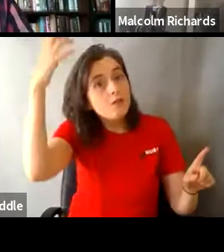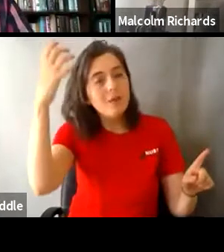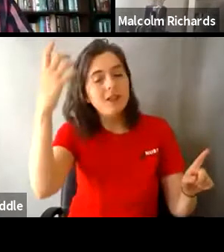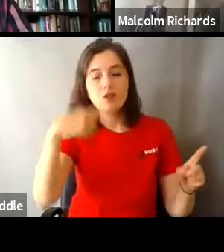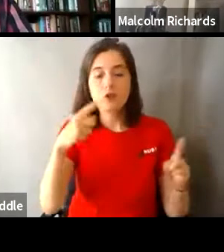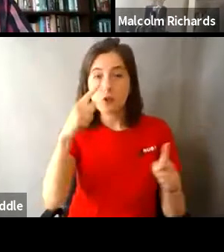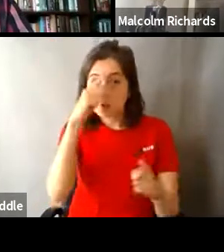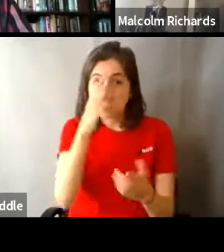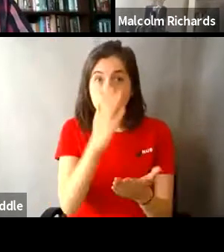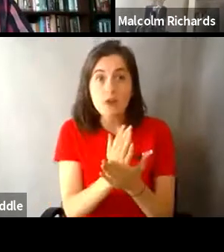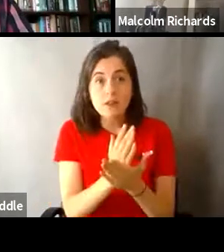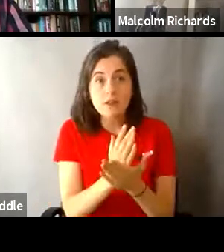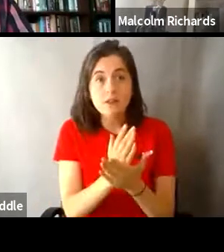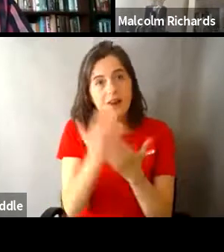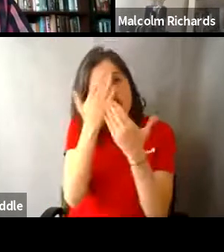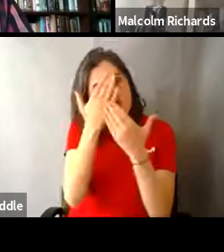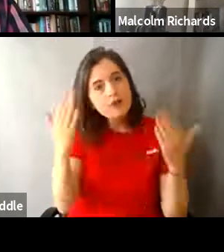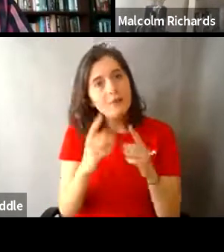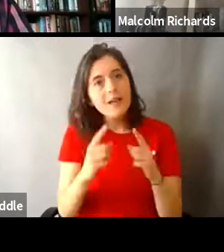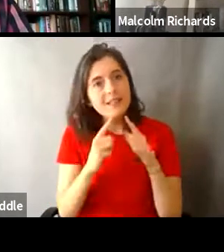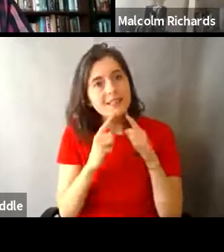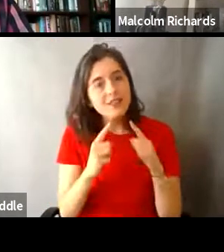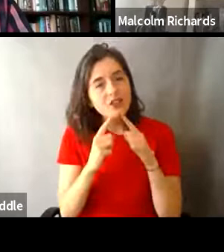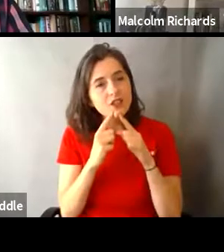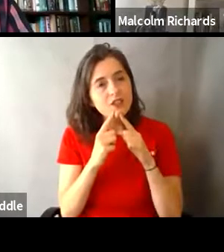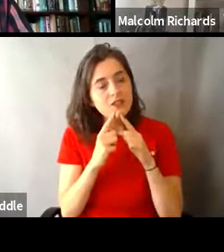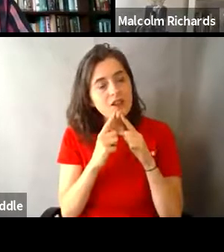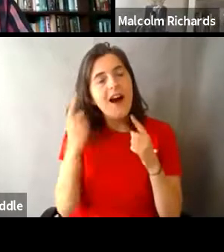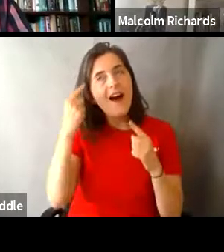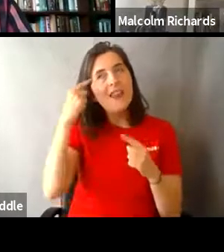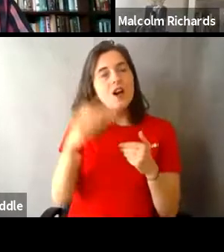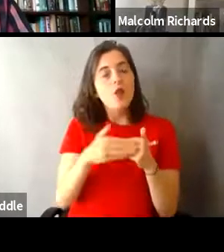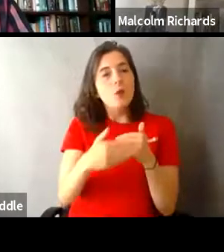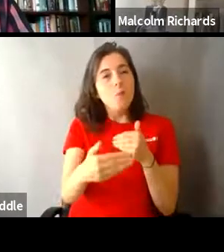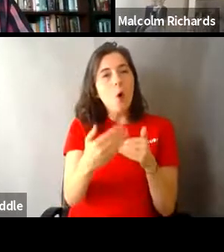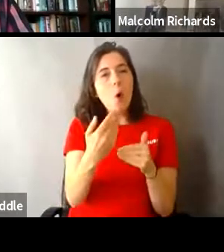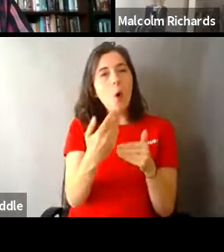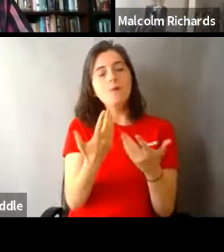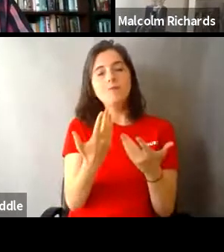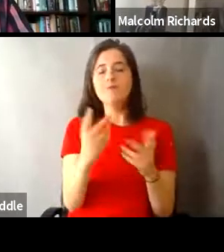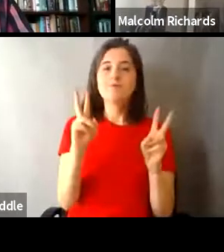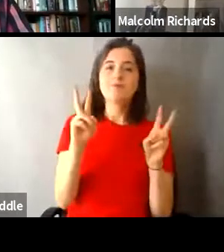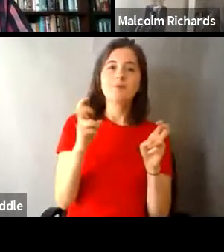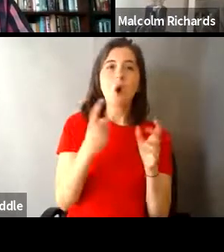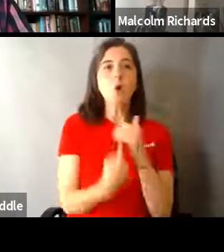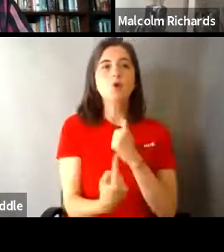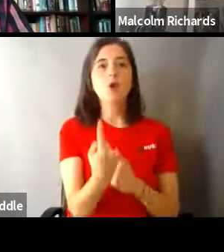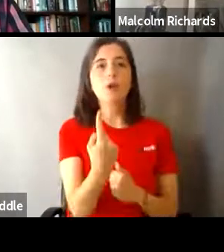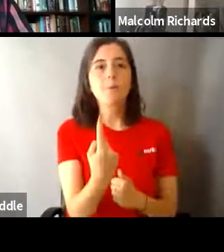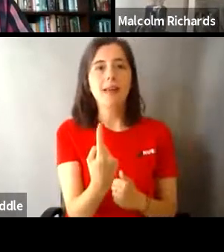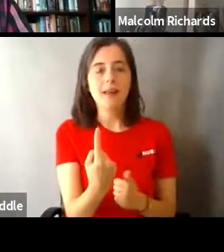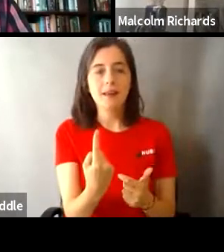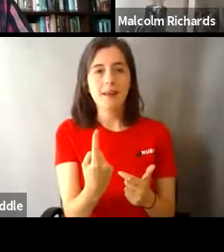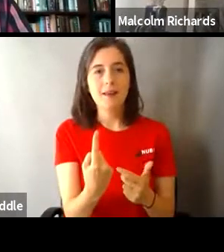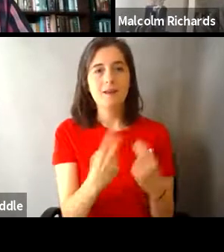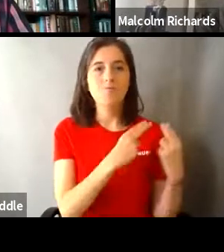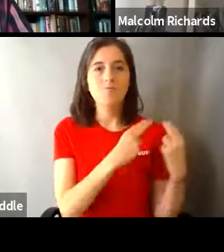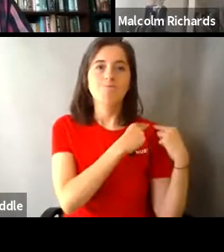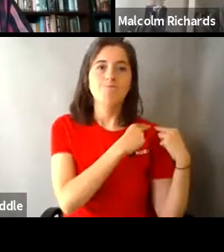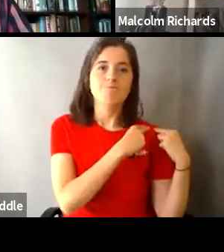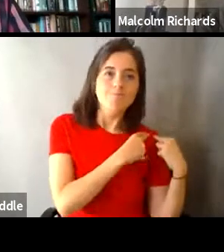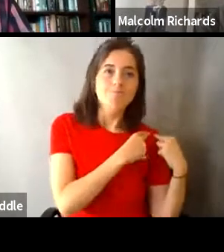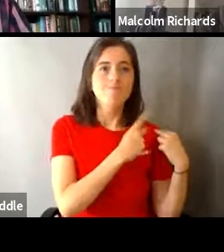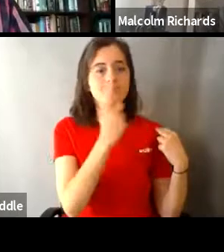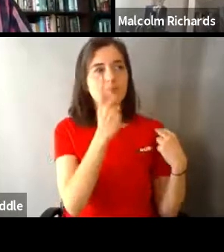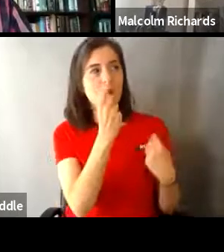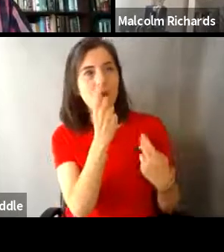think the more autonomy that teachers are given over the curriculum, the more we would be able to achieve